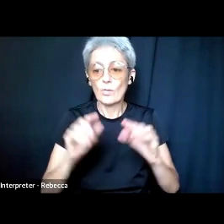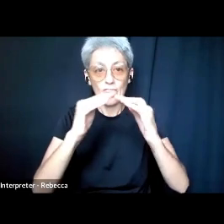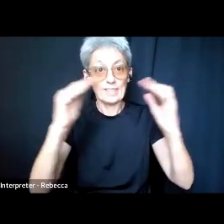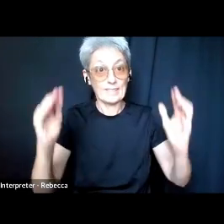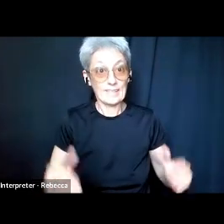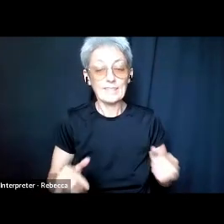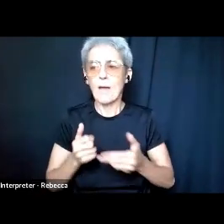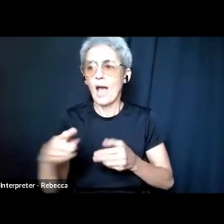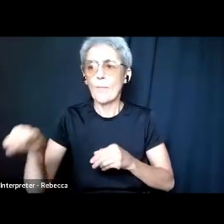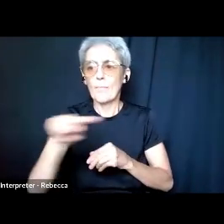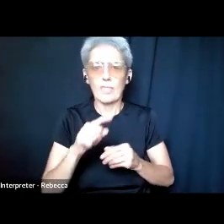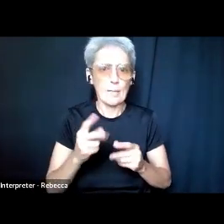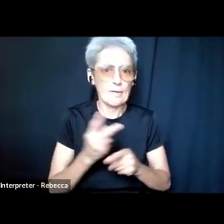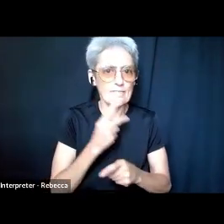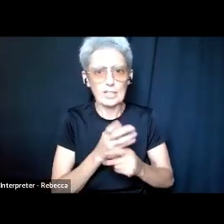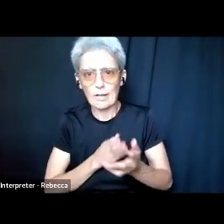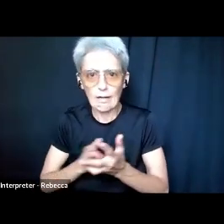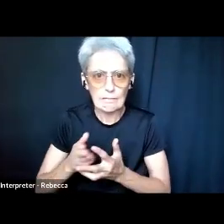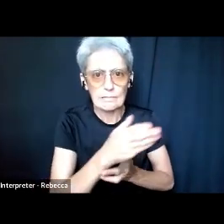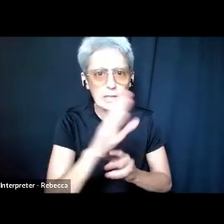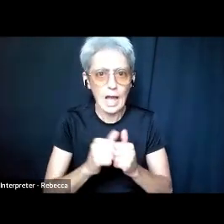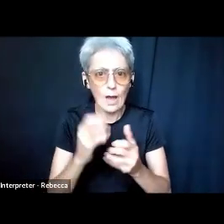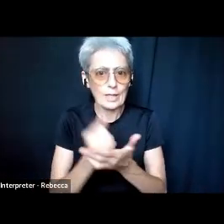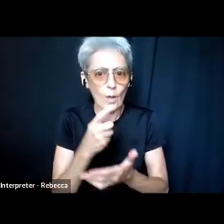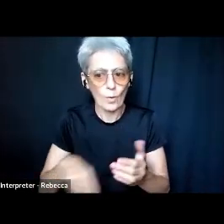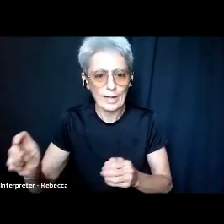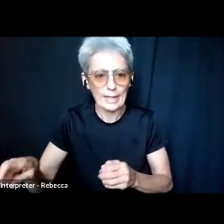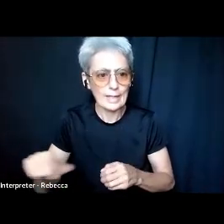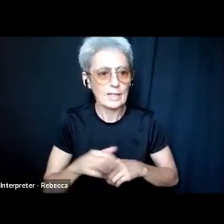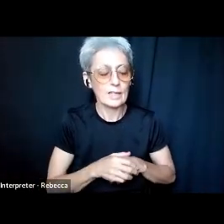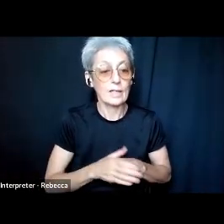system. Earlier, when Kyler and Crystal referenced SOCAT,